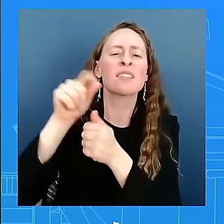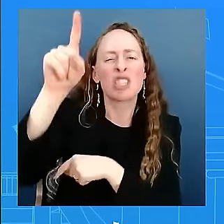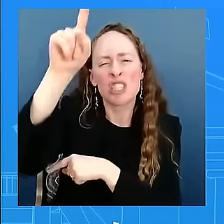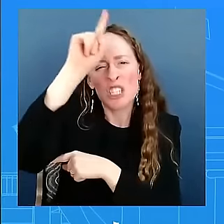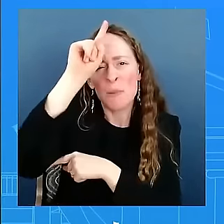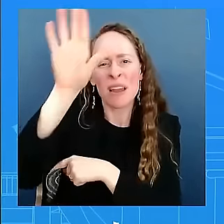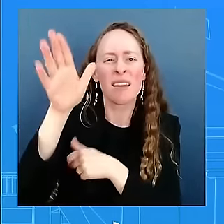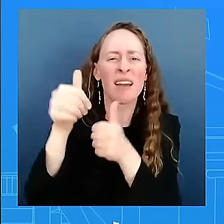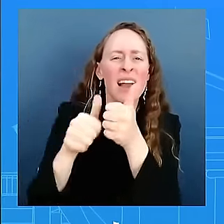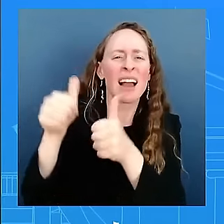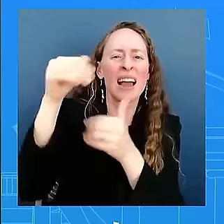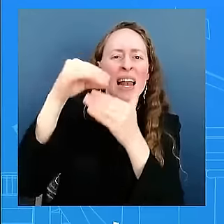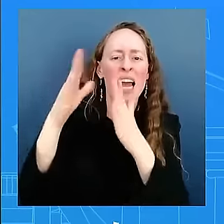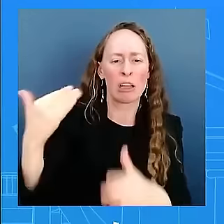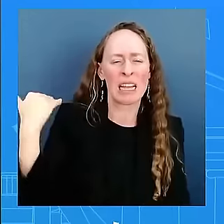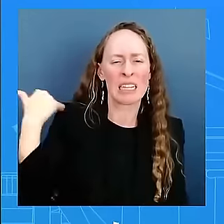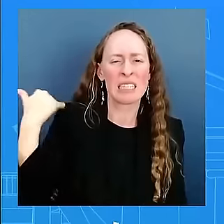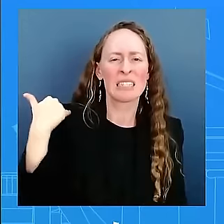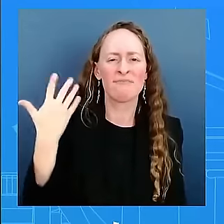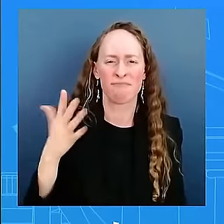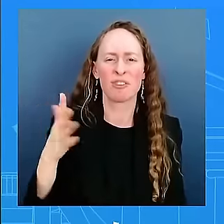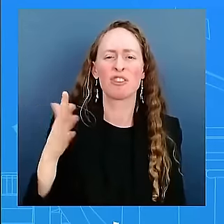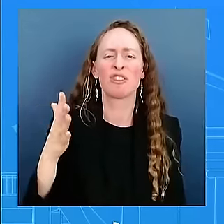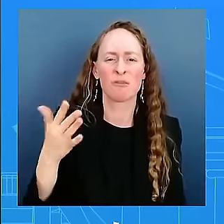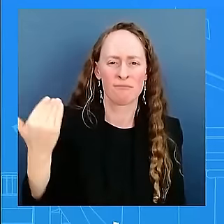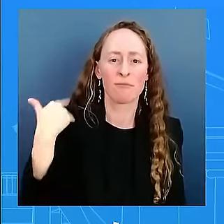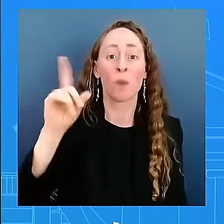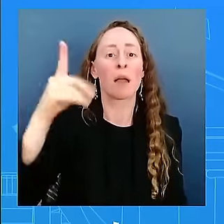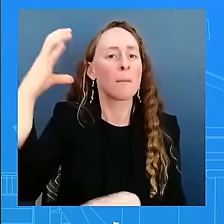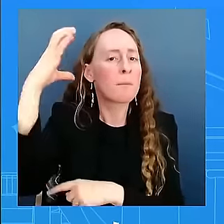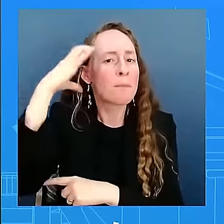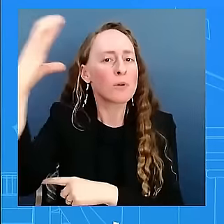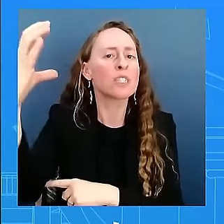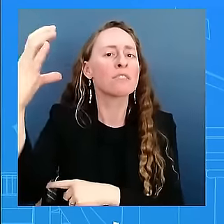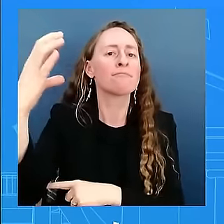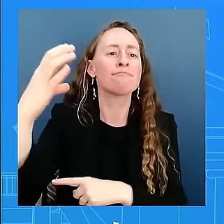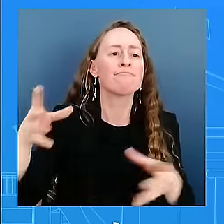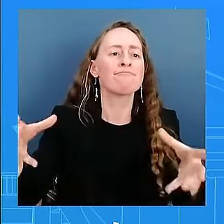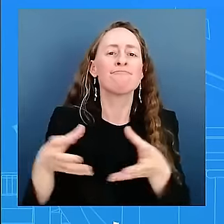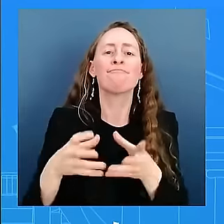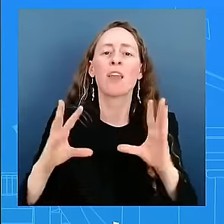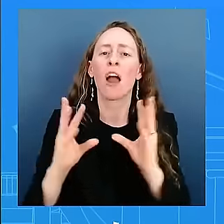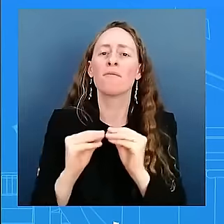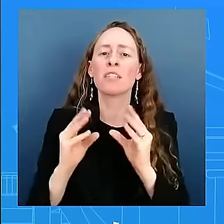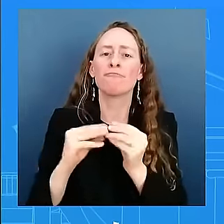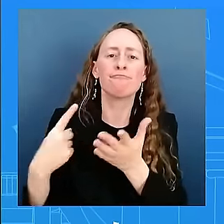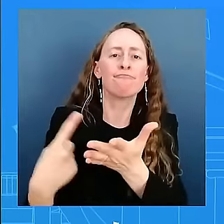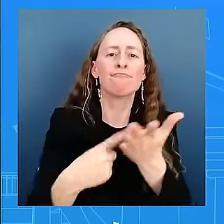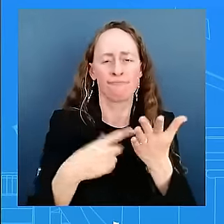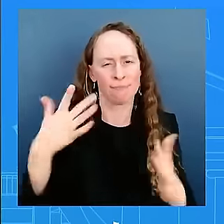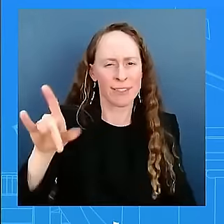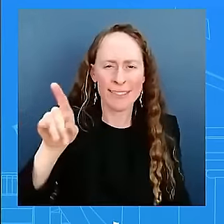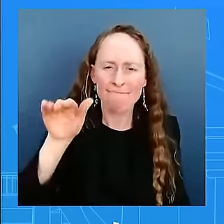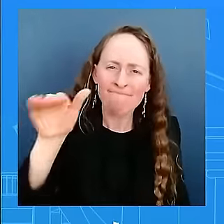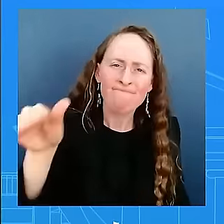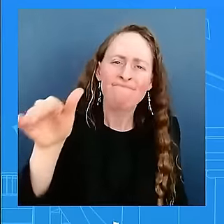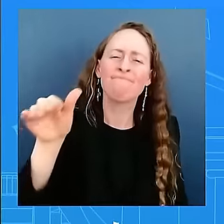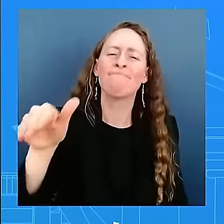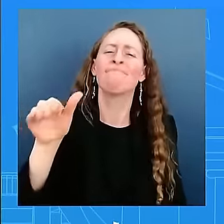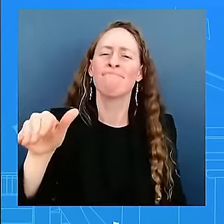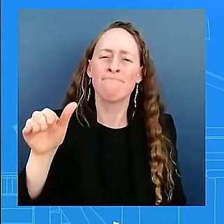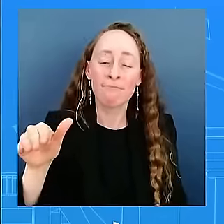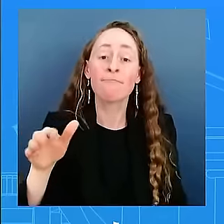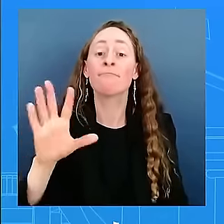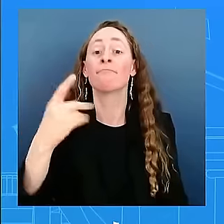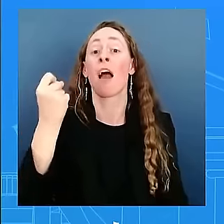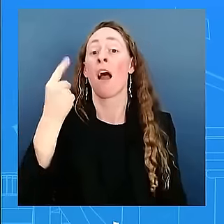Munich Security Conference, where she talked about this issue with him. That followed on a conversation that the president had just a